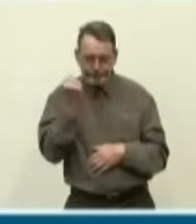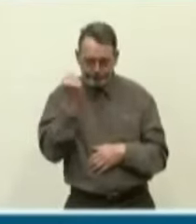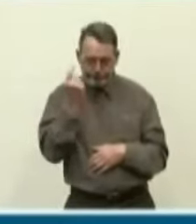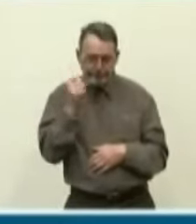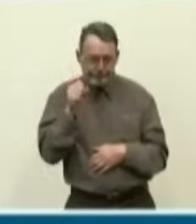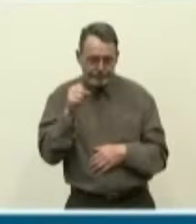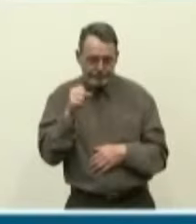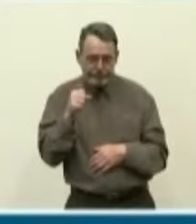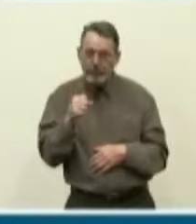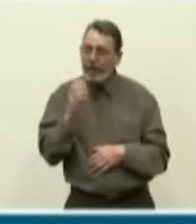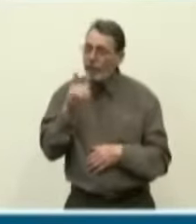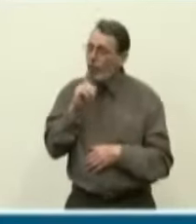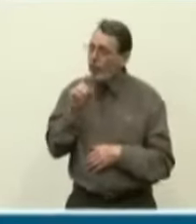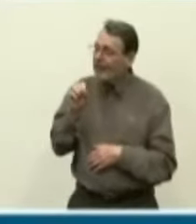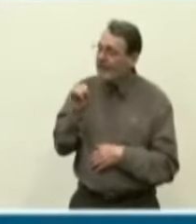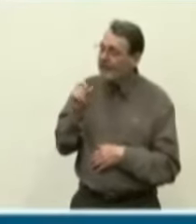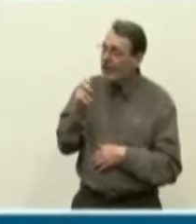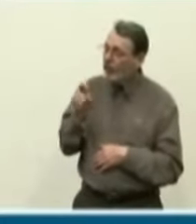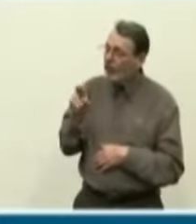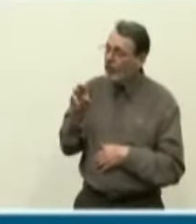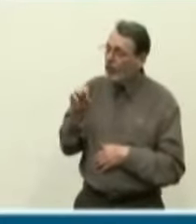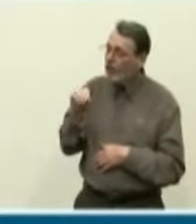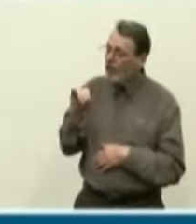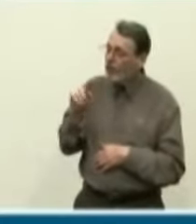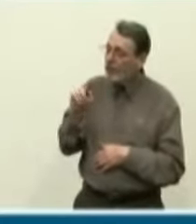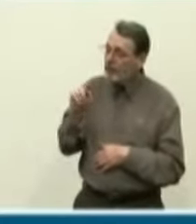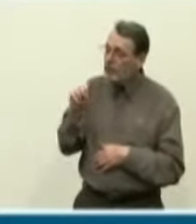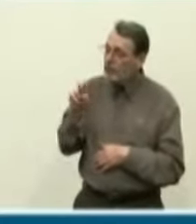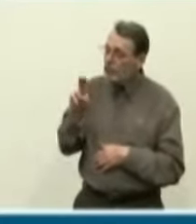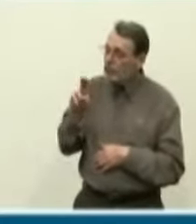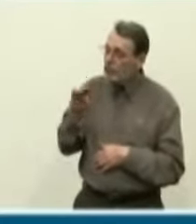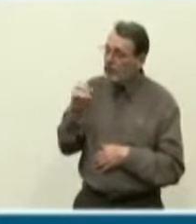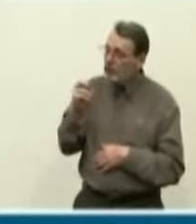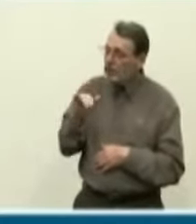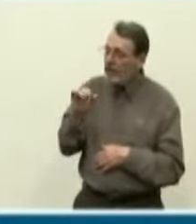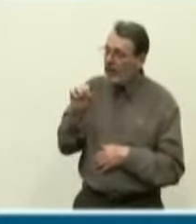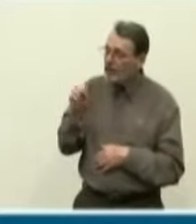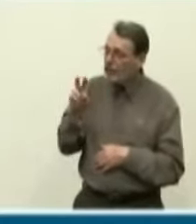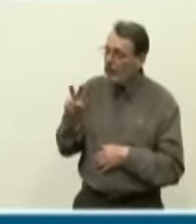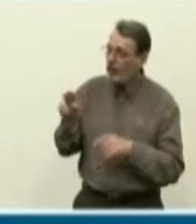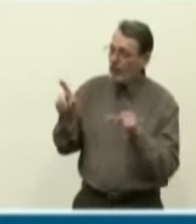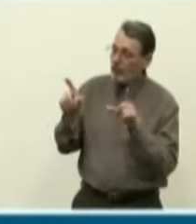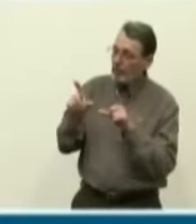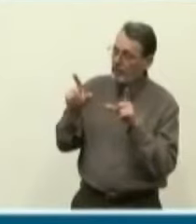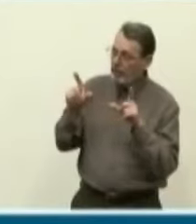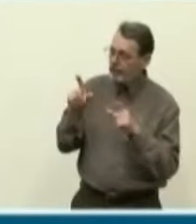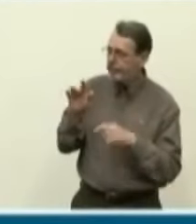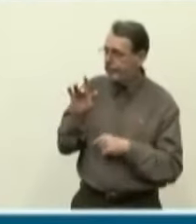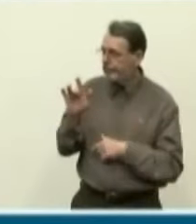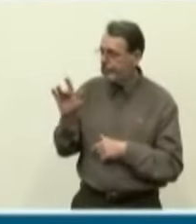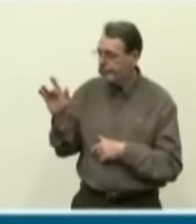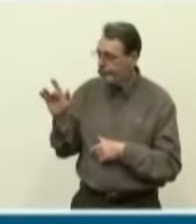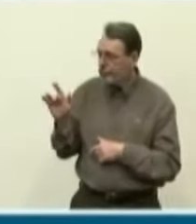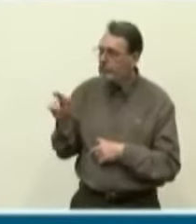10498. It's going to be a silver Mitsubishi SUV. The plate on it is 852 over there.